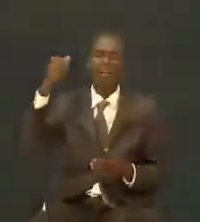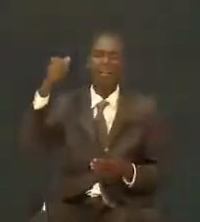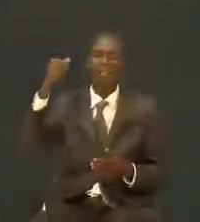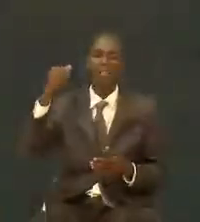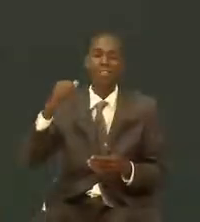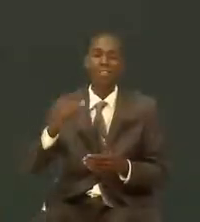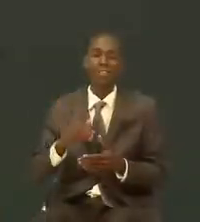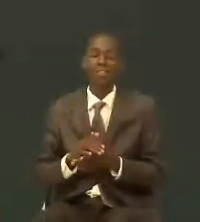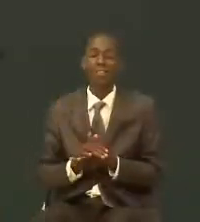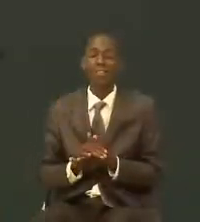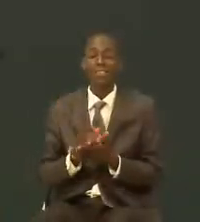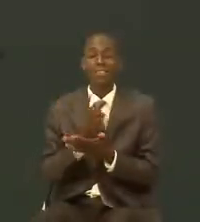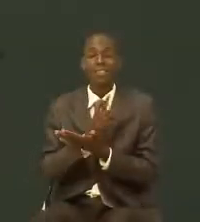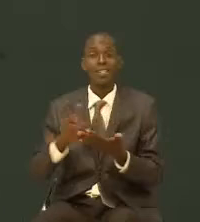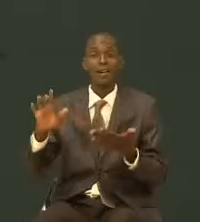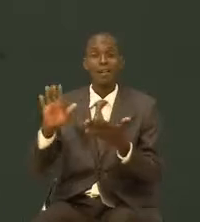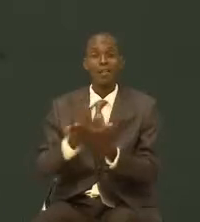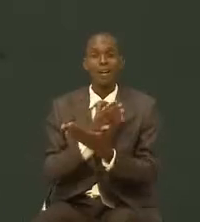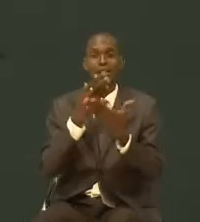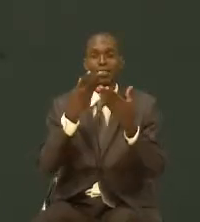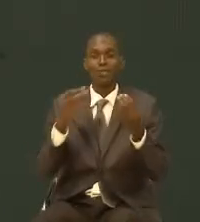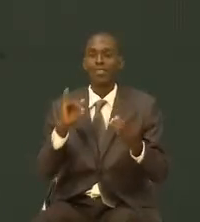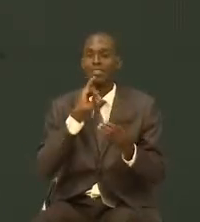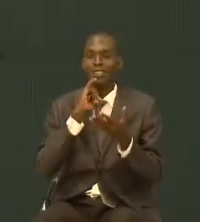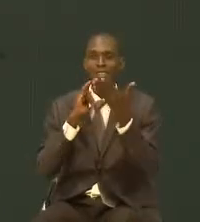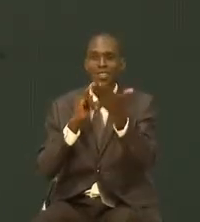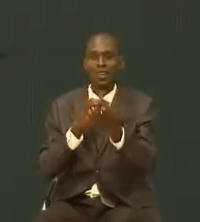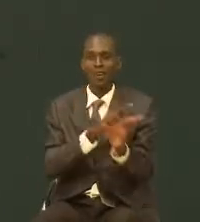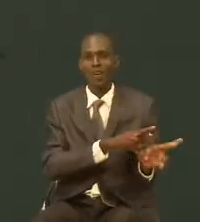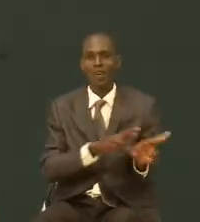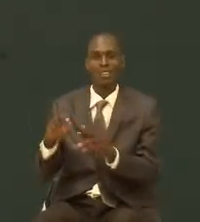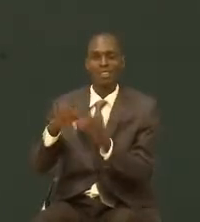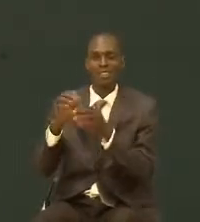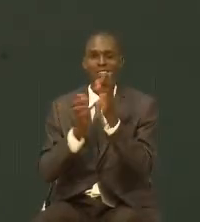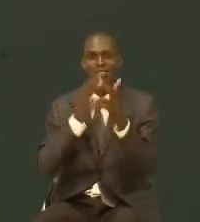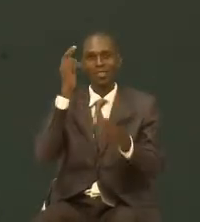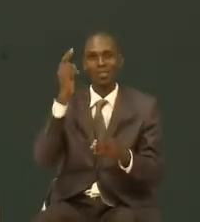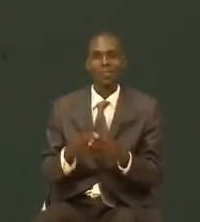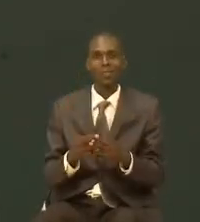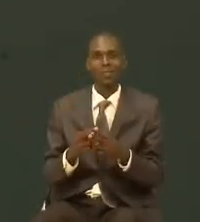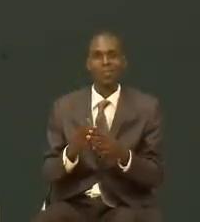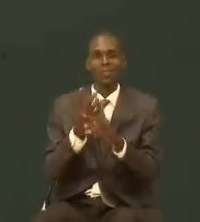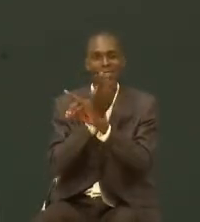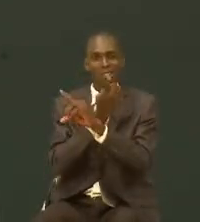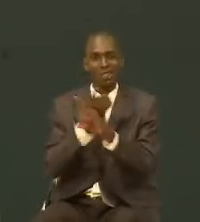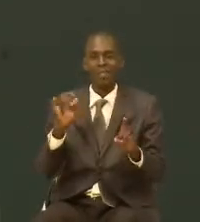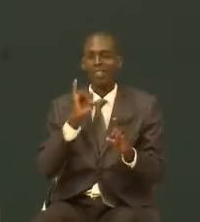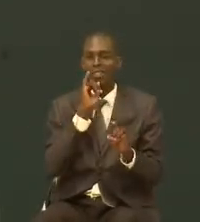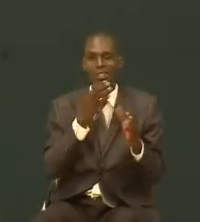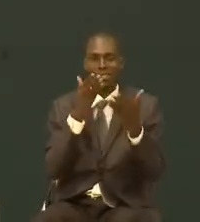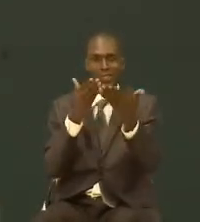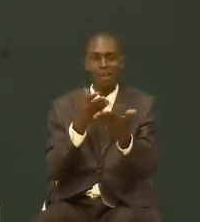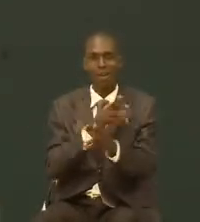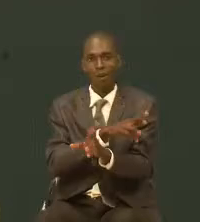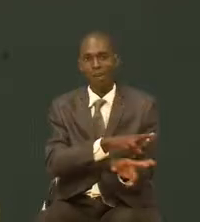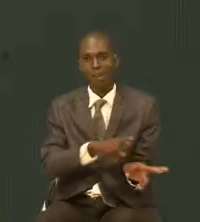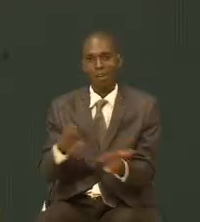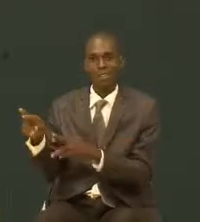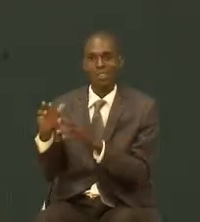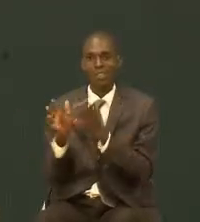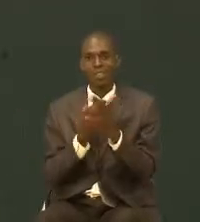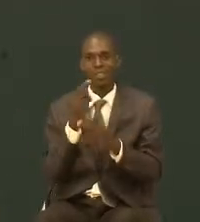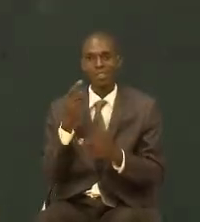divine solution is there already deliverance is there already supernatural